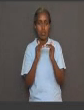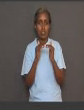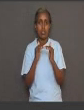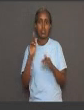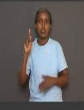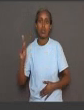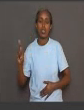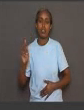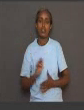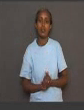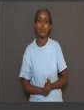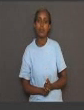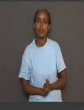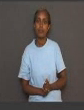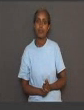equals 1.